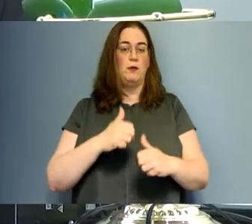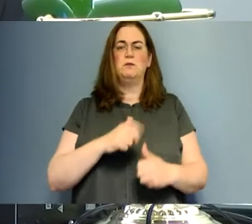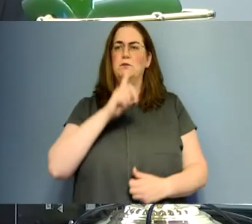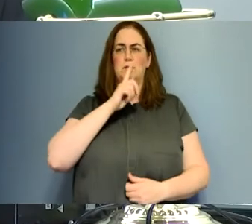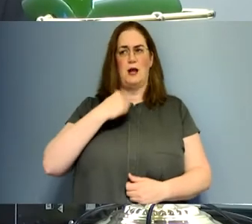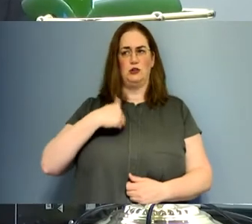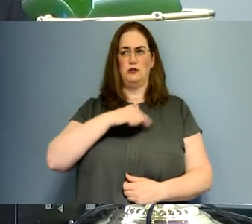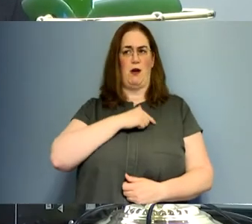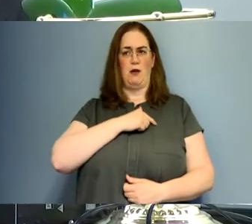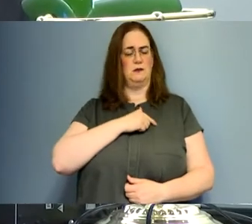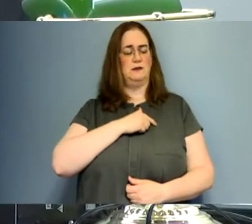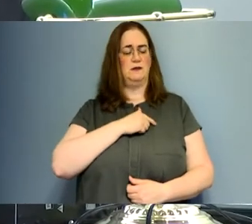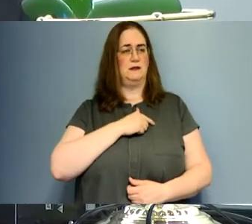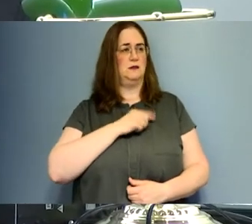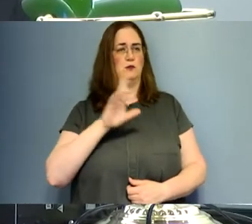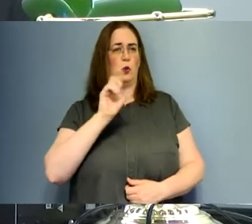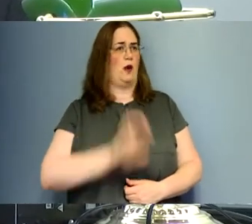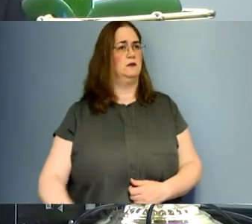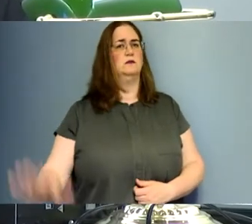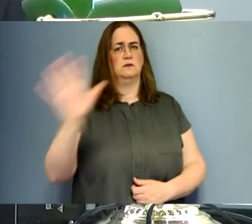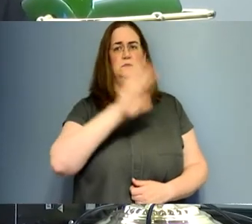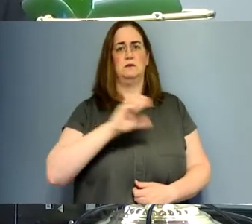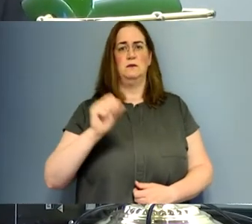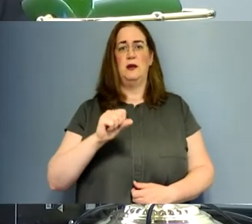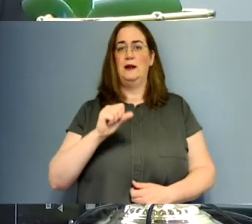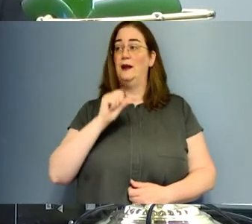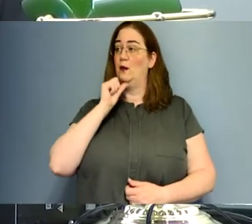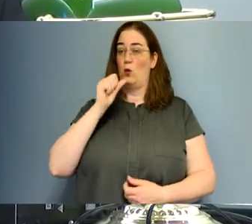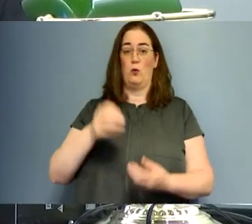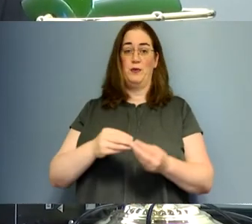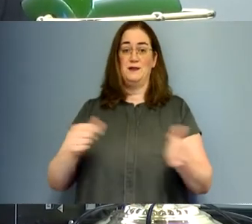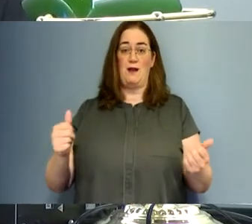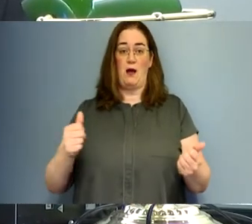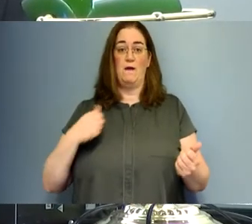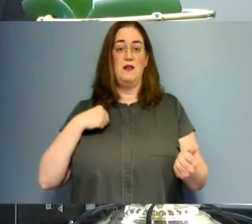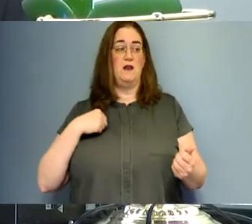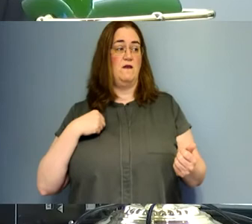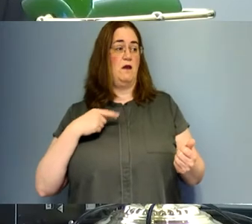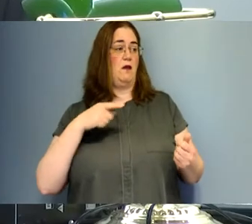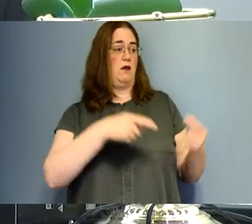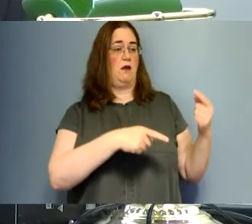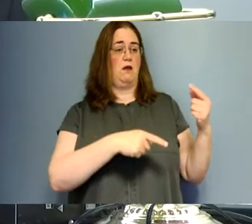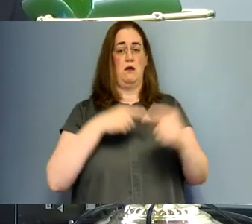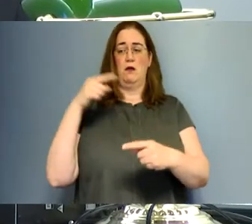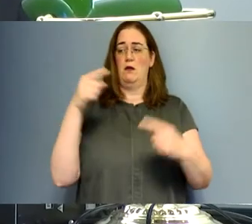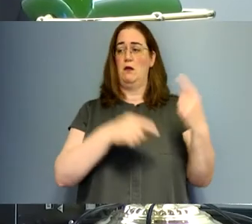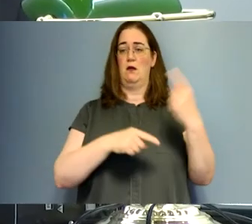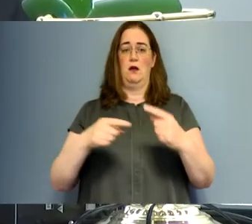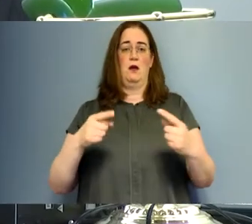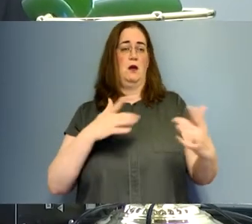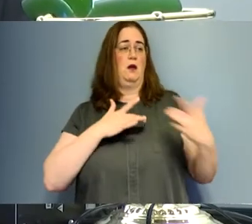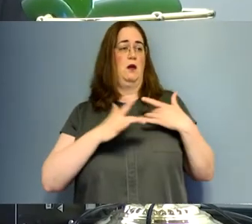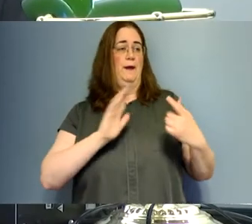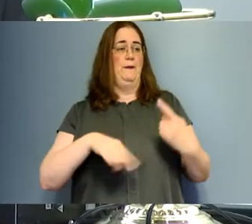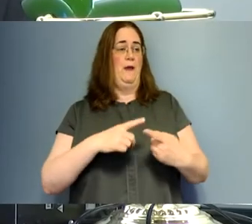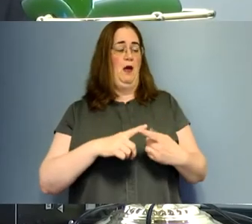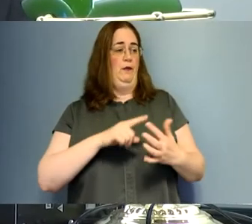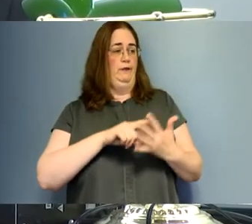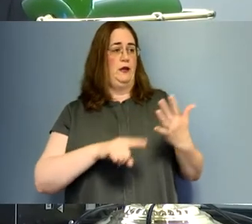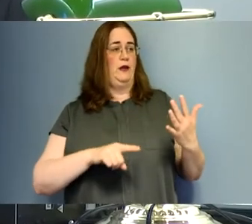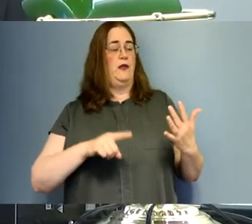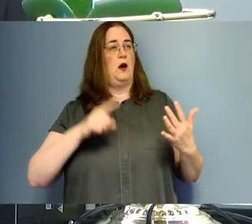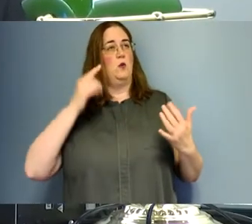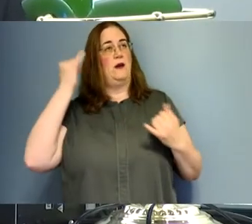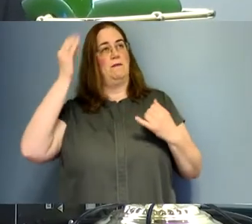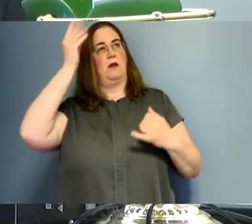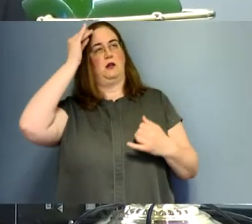us, it's across the nation. It doesn't get solved if we're pointing at each other and worrying about things that we imagine in our